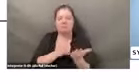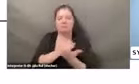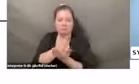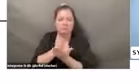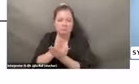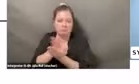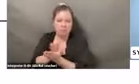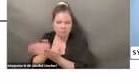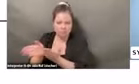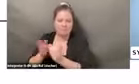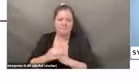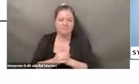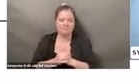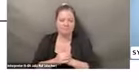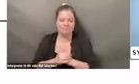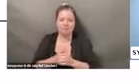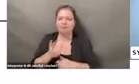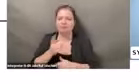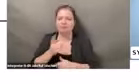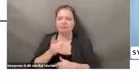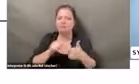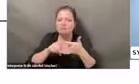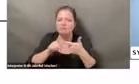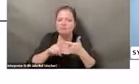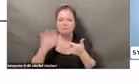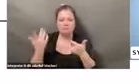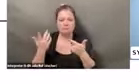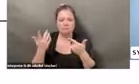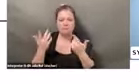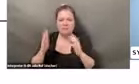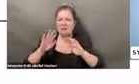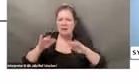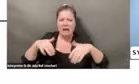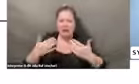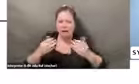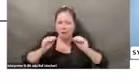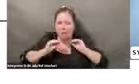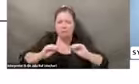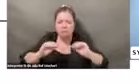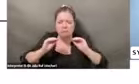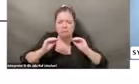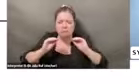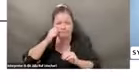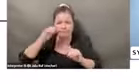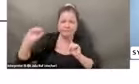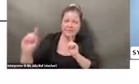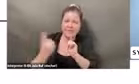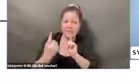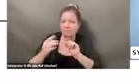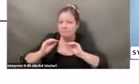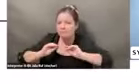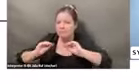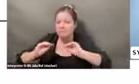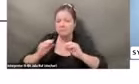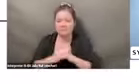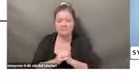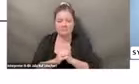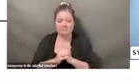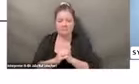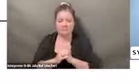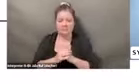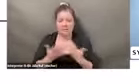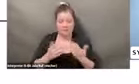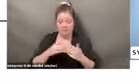a face-to-face training, what you need to pay attention to, the trainer's competencies and skills